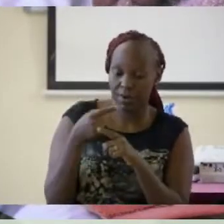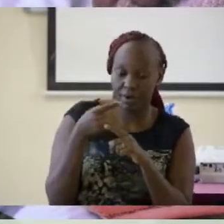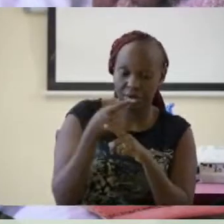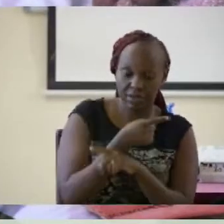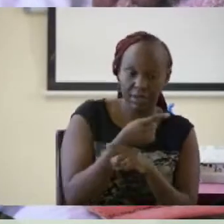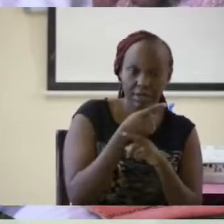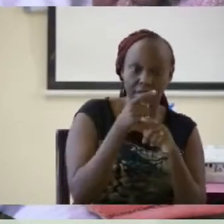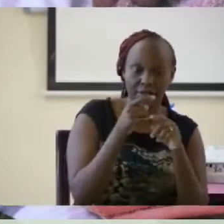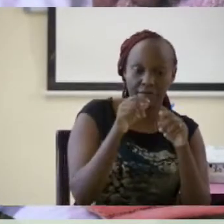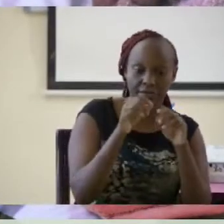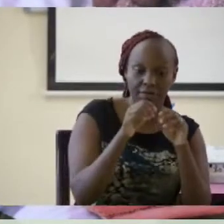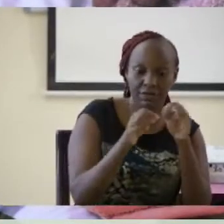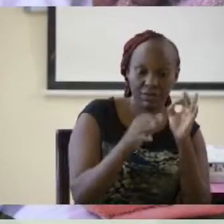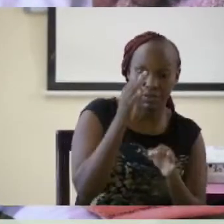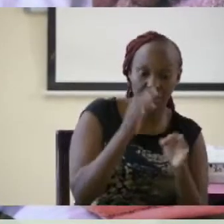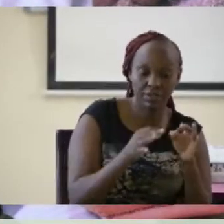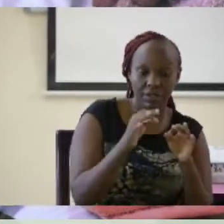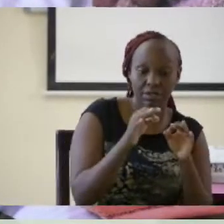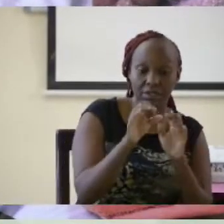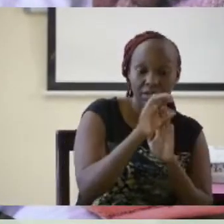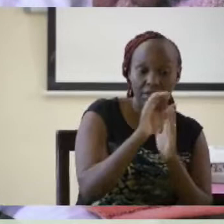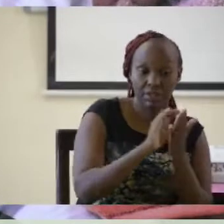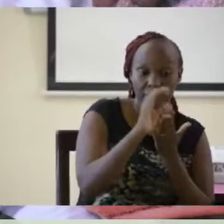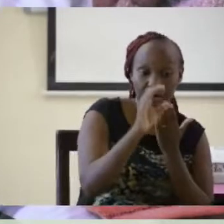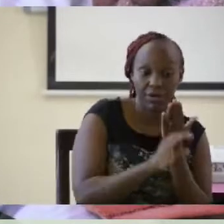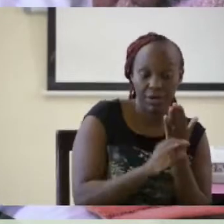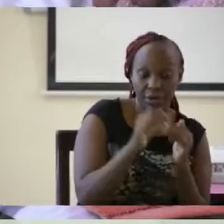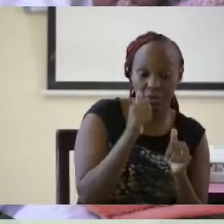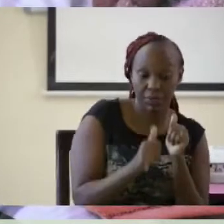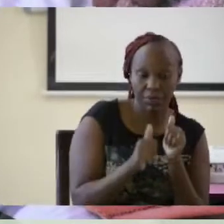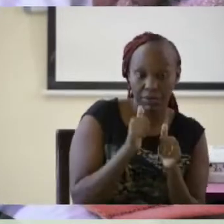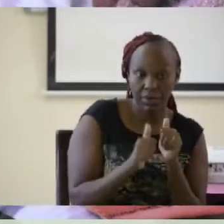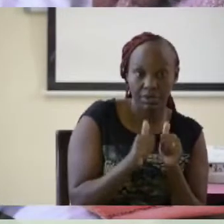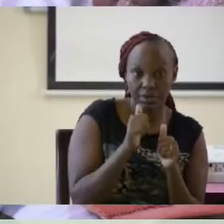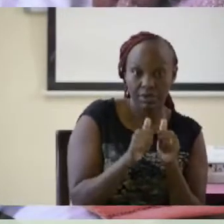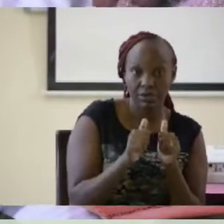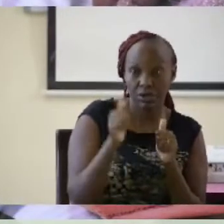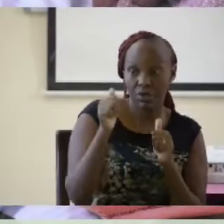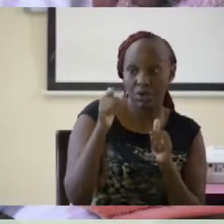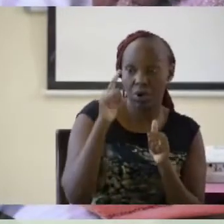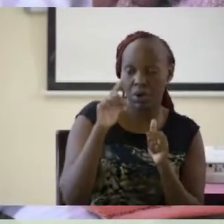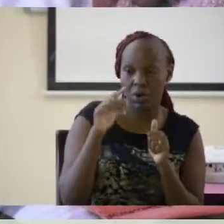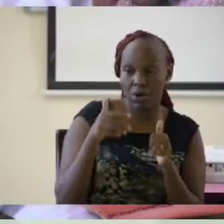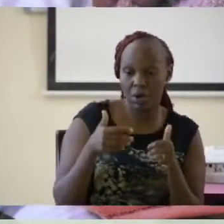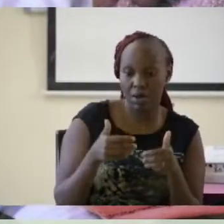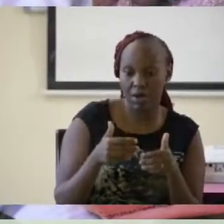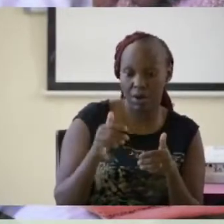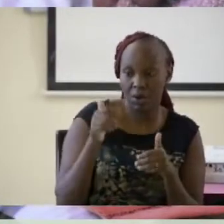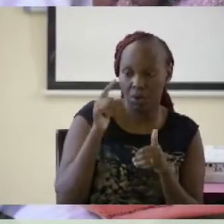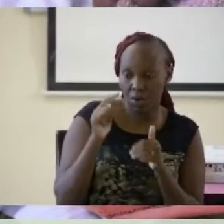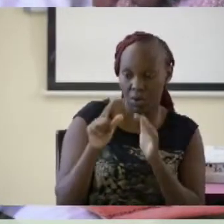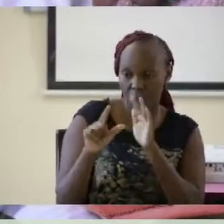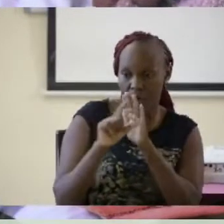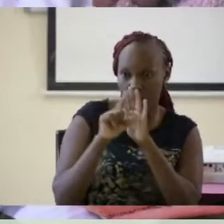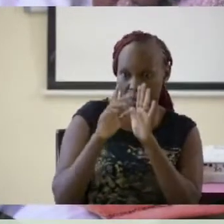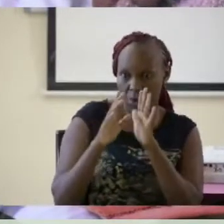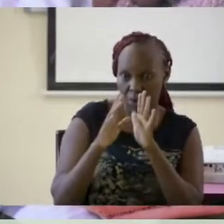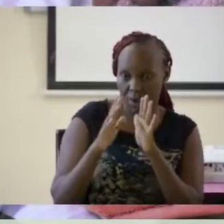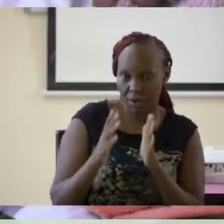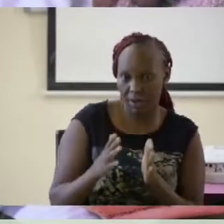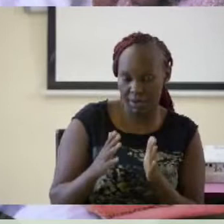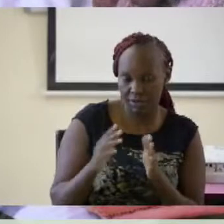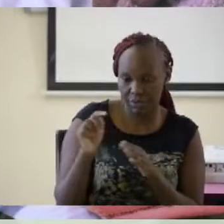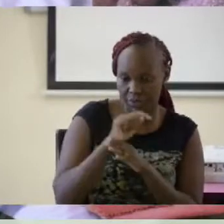system curriculum, which paralegals and lawyers will be trained on. So this curriculum